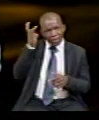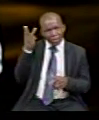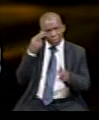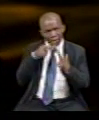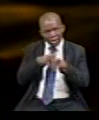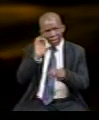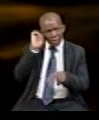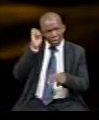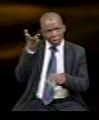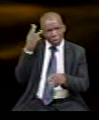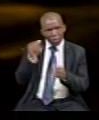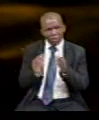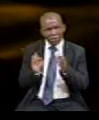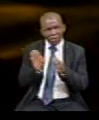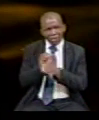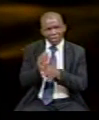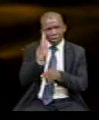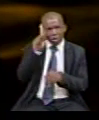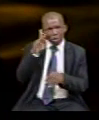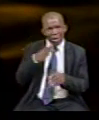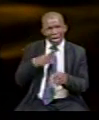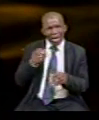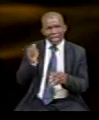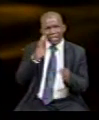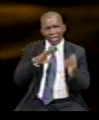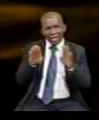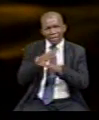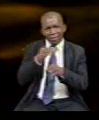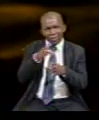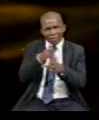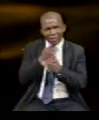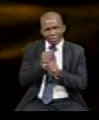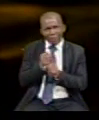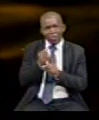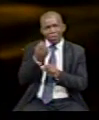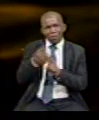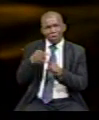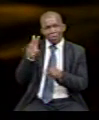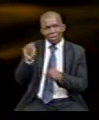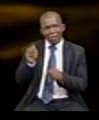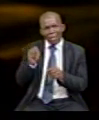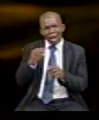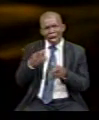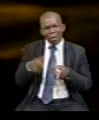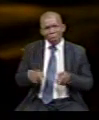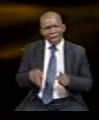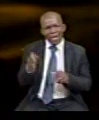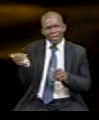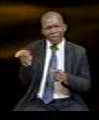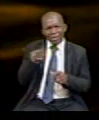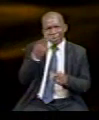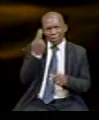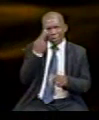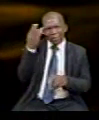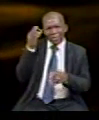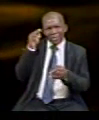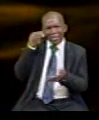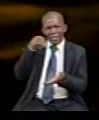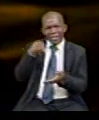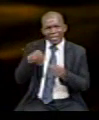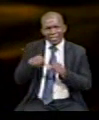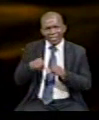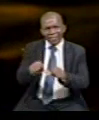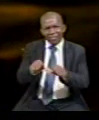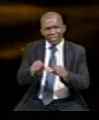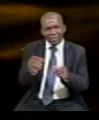out of their sight. Verse 10, and while they looked up steadfastly towards heaven, as he went up, behold, two men stood